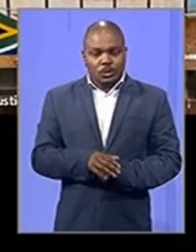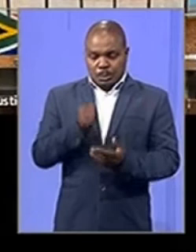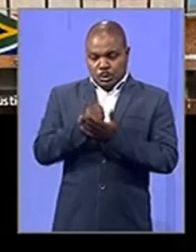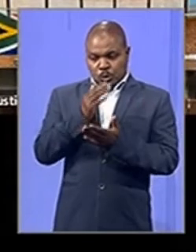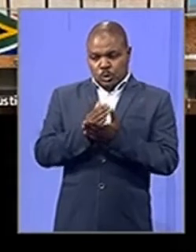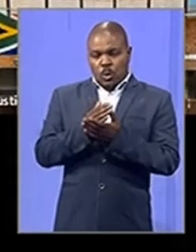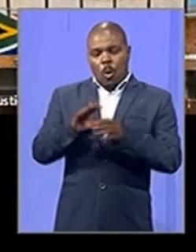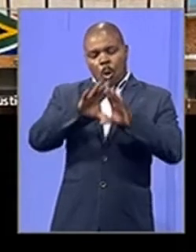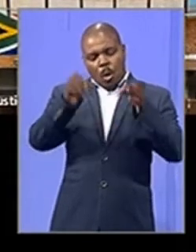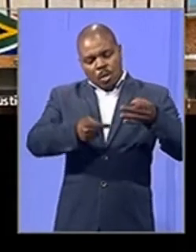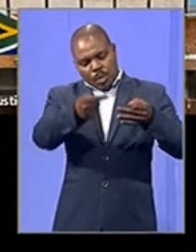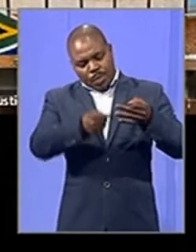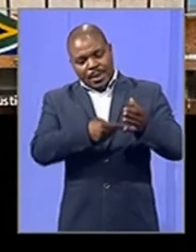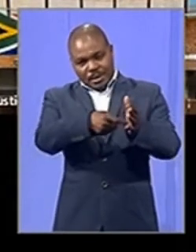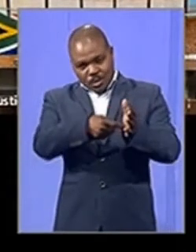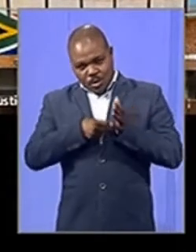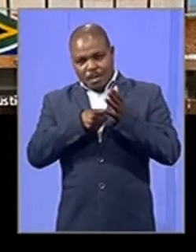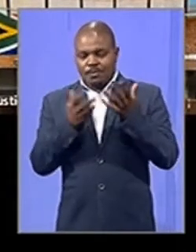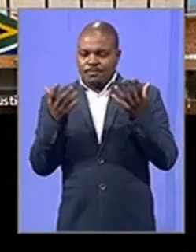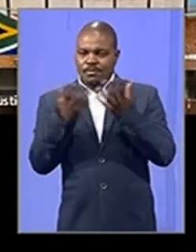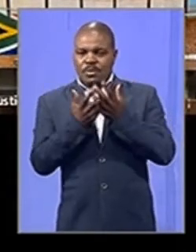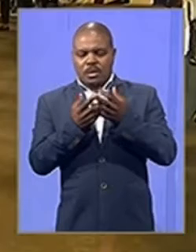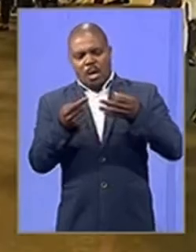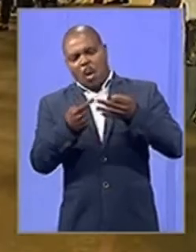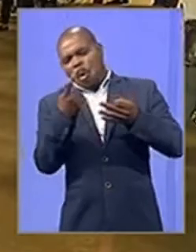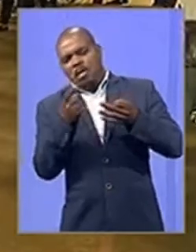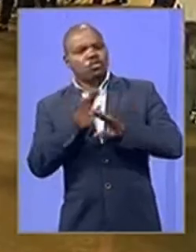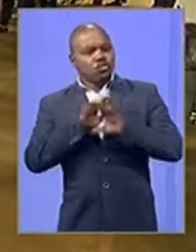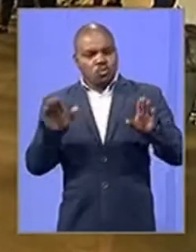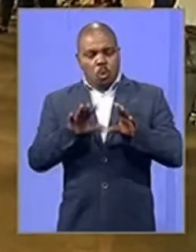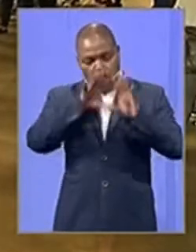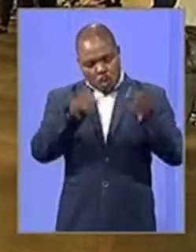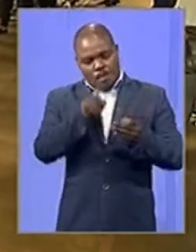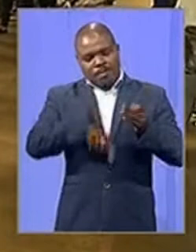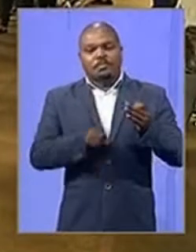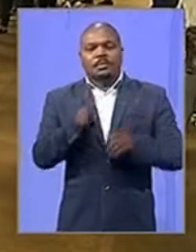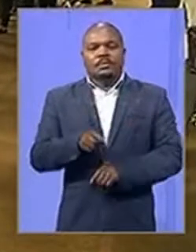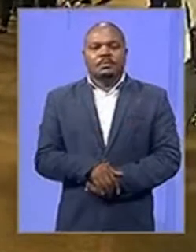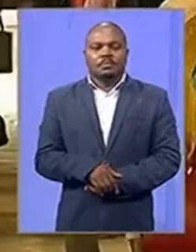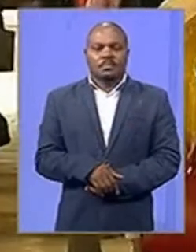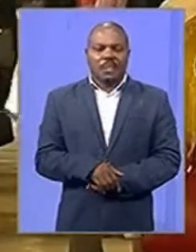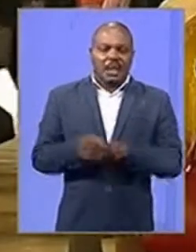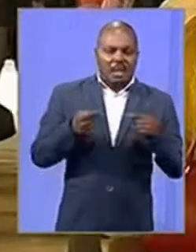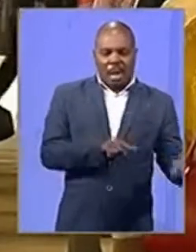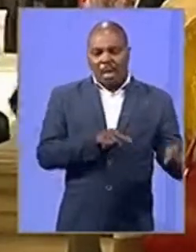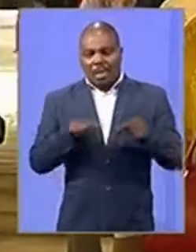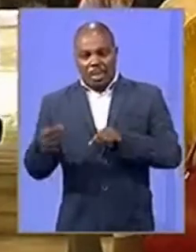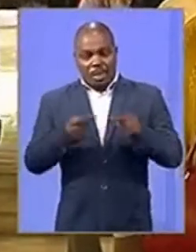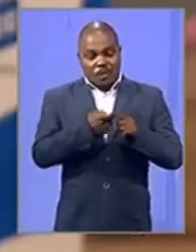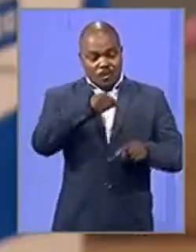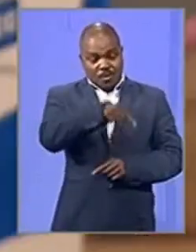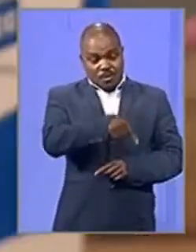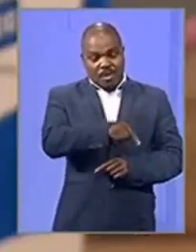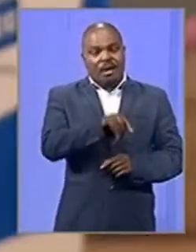accommodate all three of those requirements and not merely one of them. E ke engwe ya dingangisano tse di tlhagisitsweng ke Khomishine ya